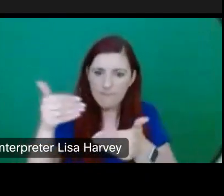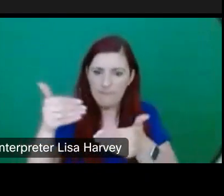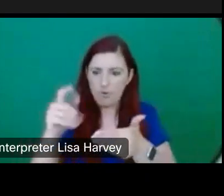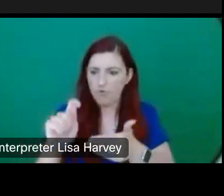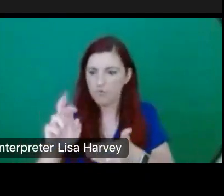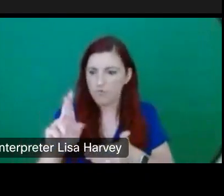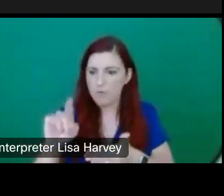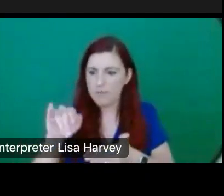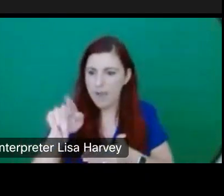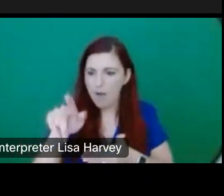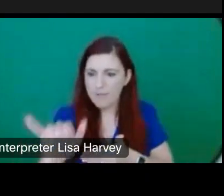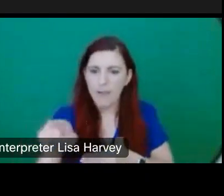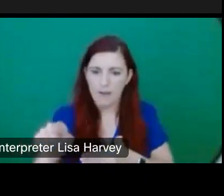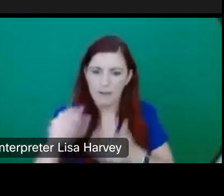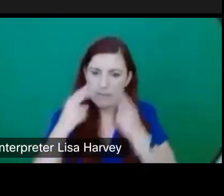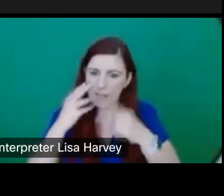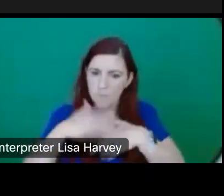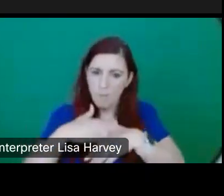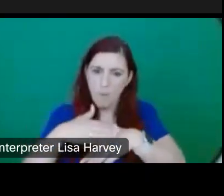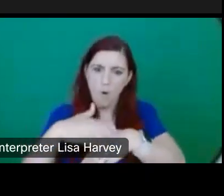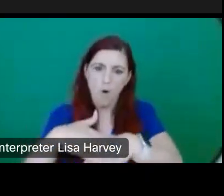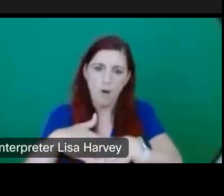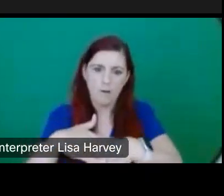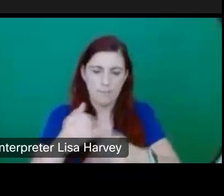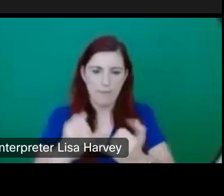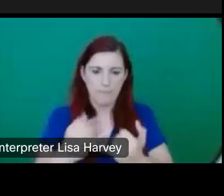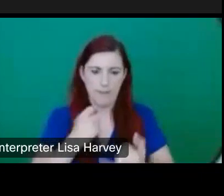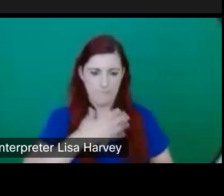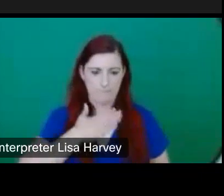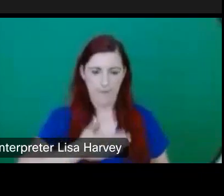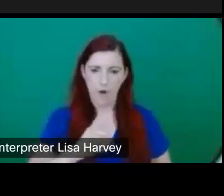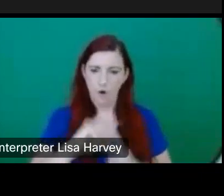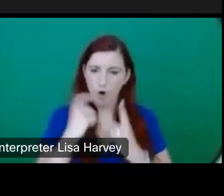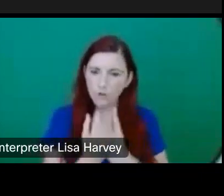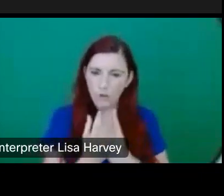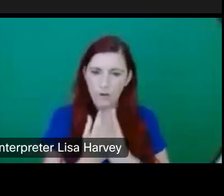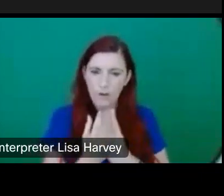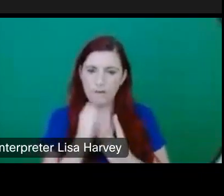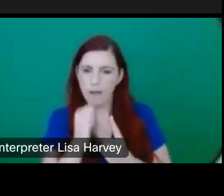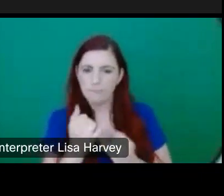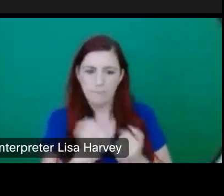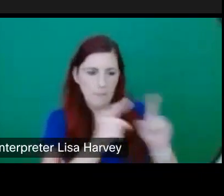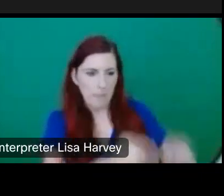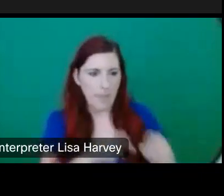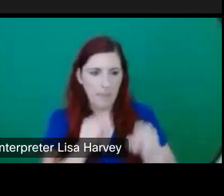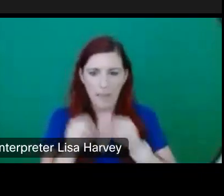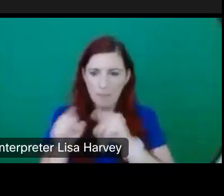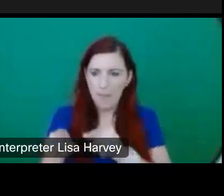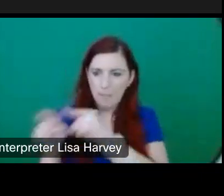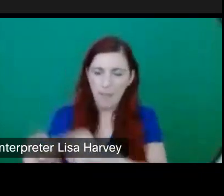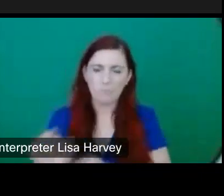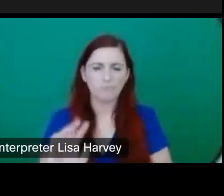the ideas, I suppose, that we hear bandied around of a just culture, moving away from the blame culture of things to a space